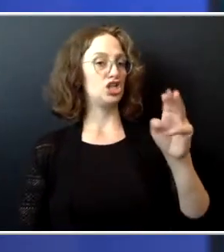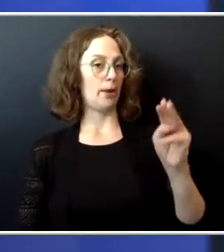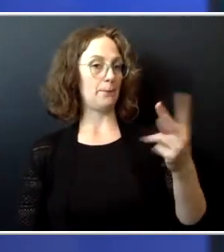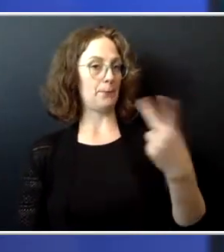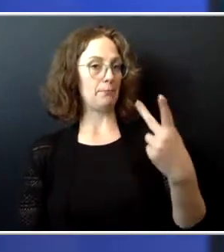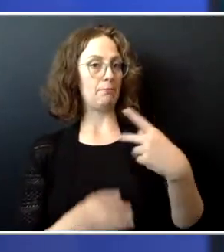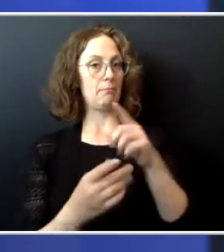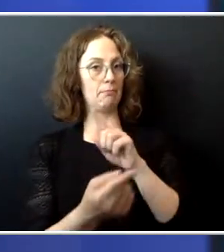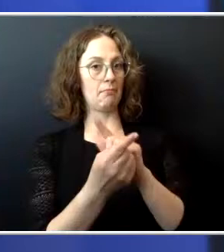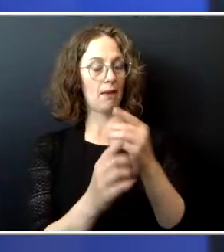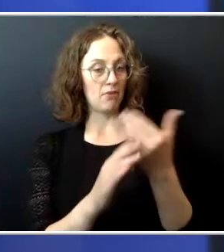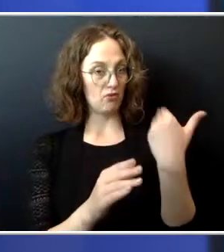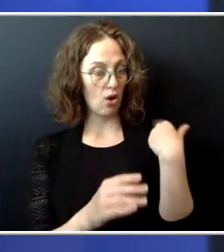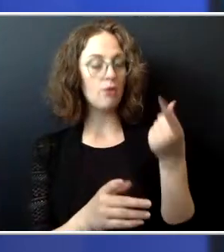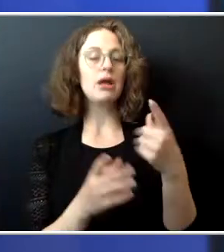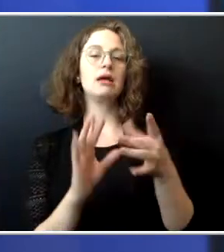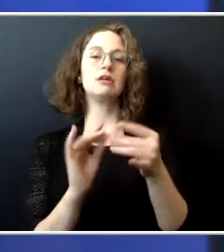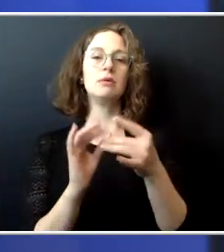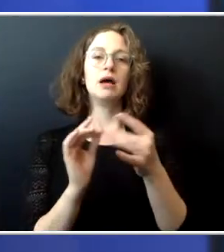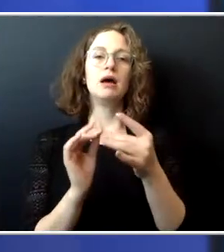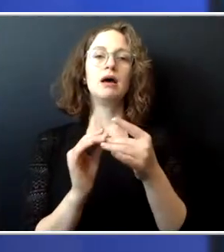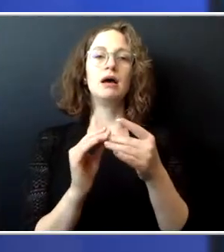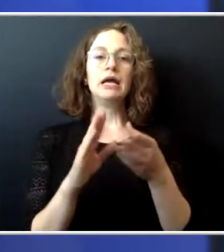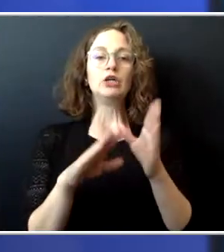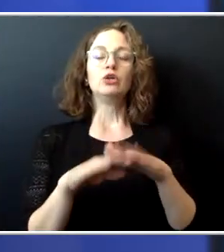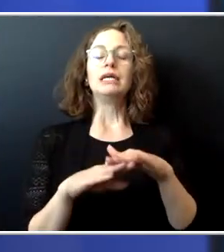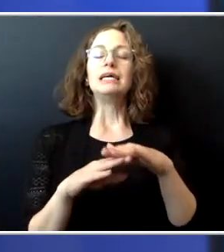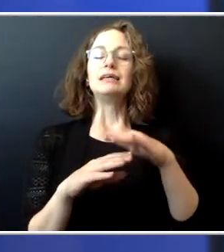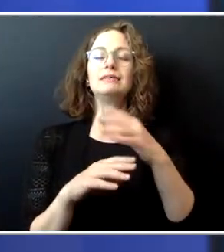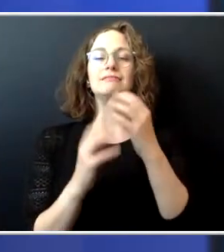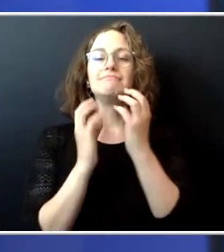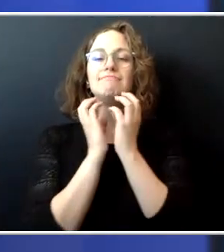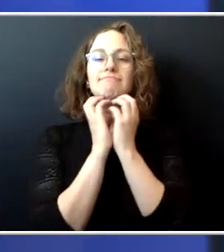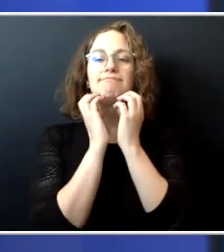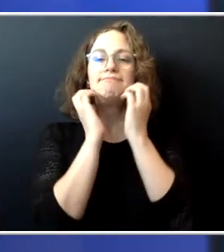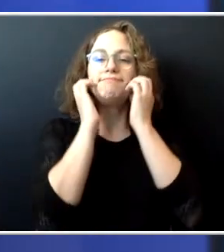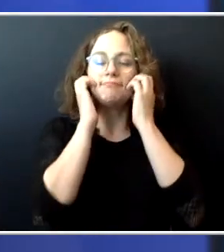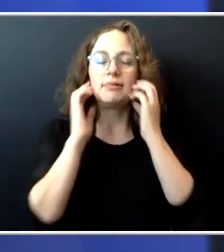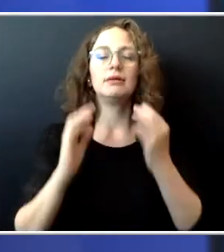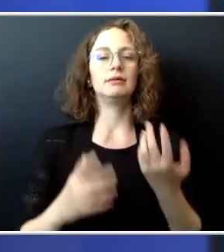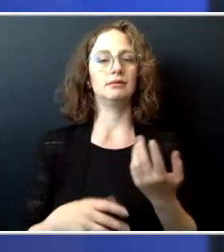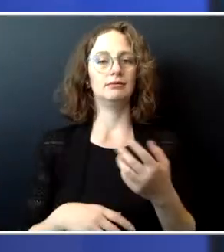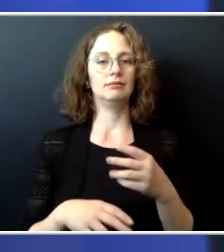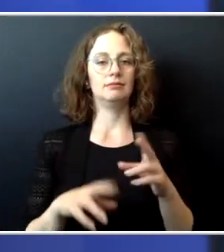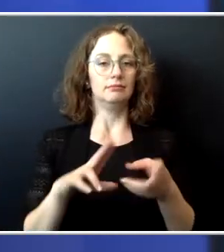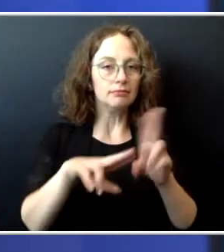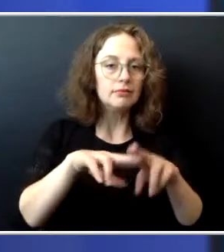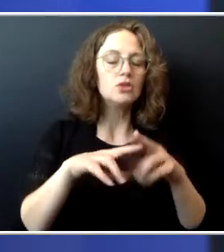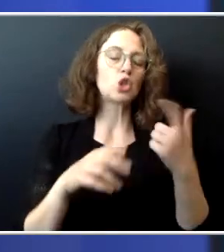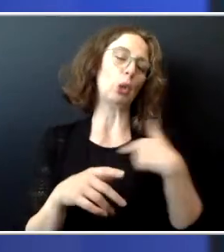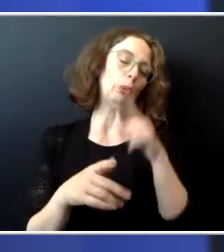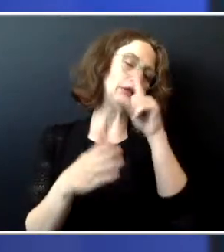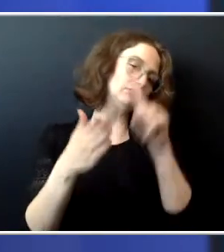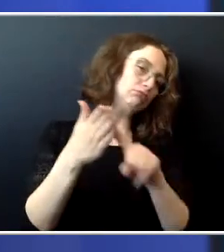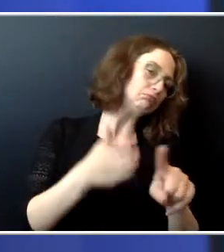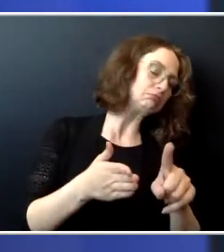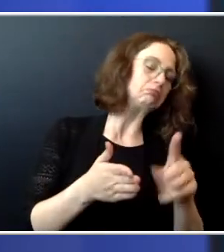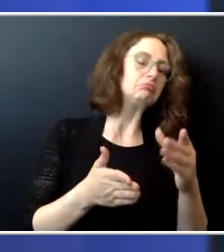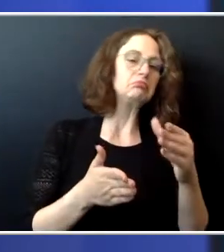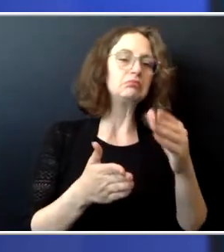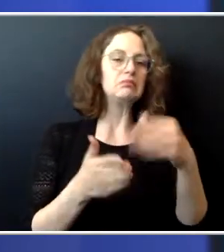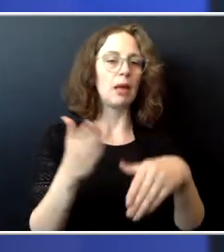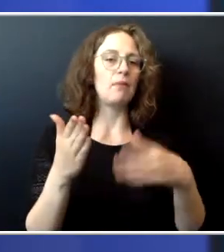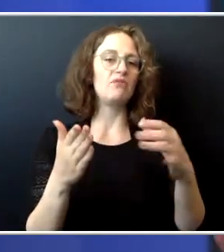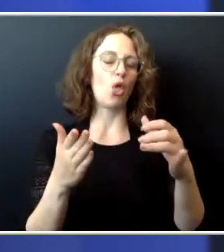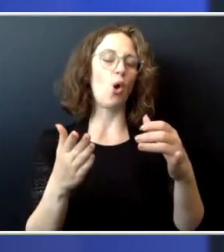facial hair, difficult losing weight. So we did check some of the marker, which reflects adrenal